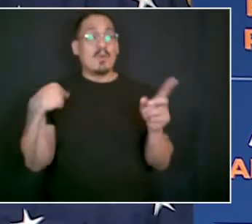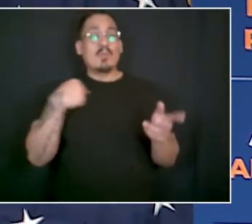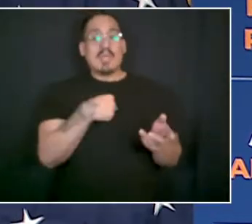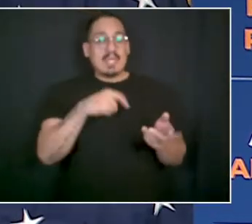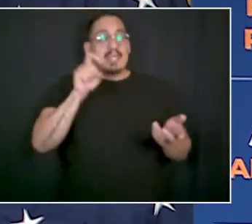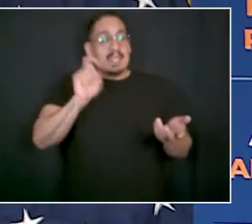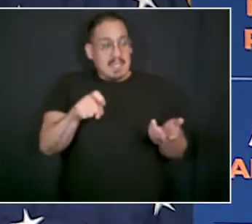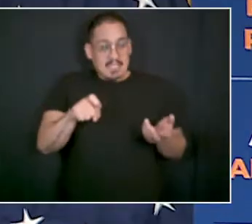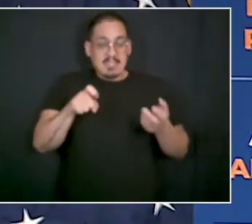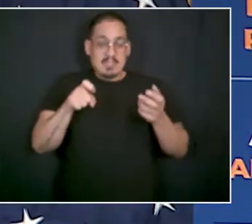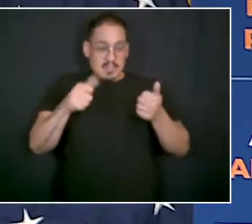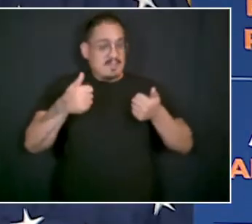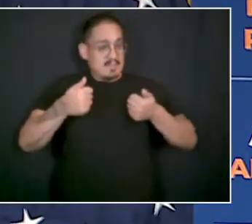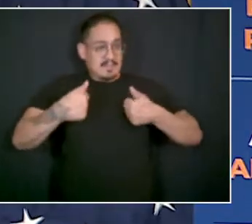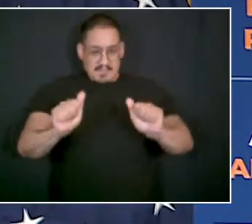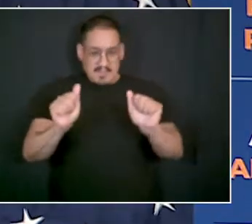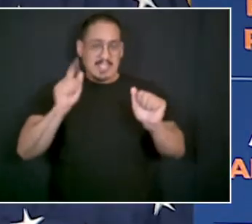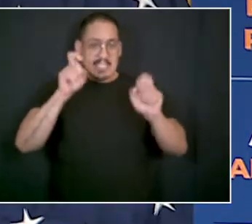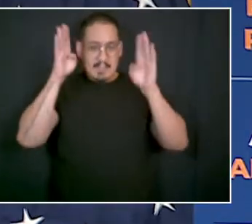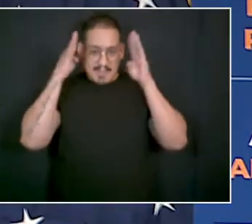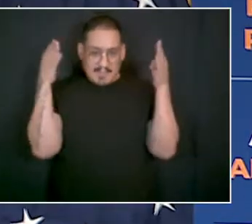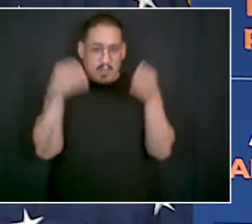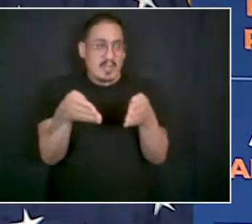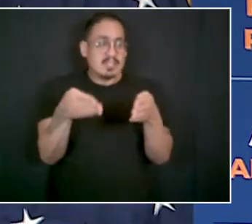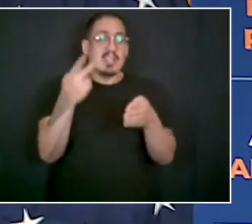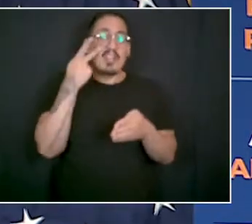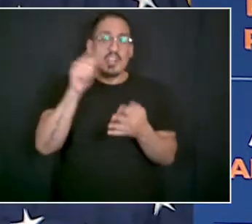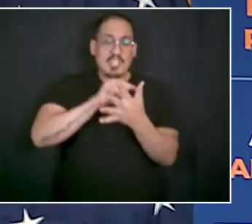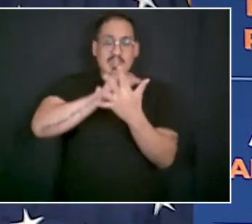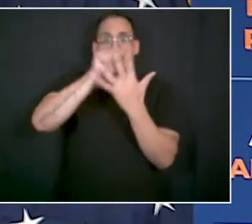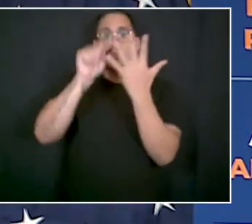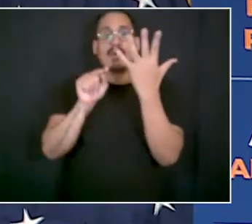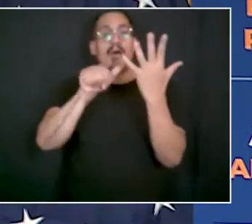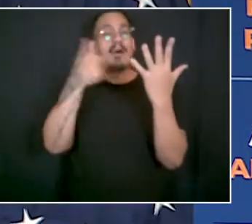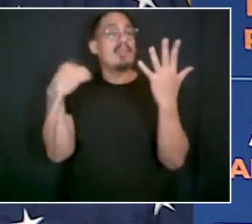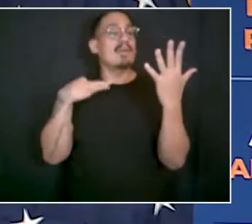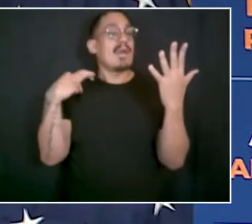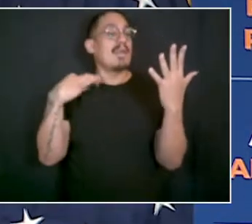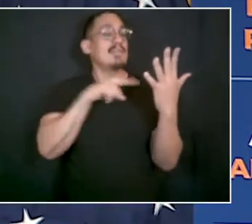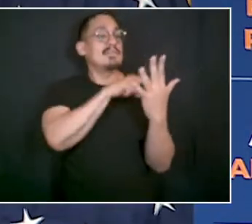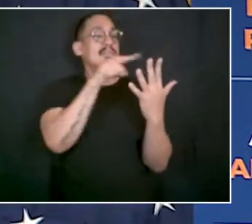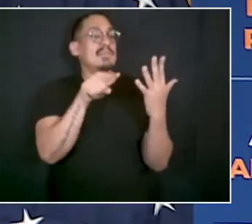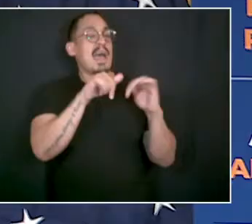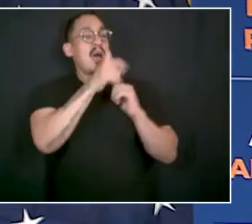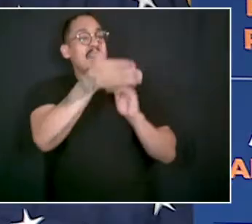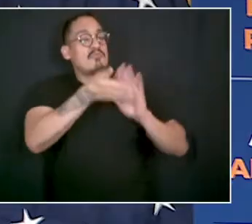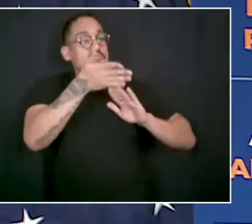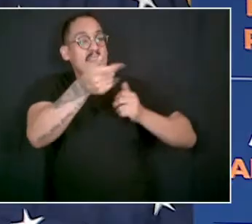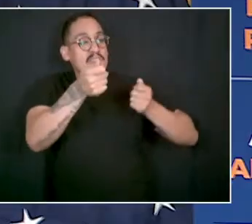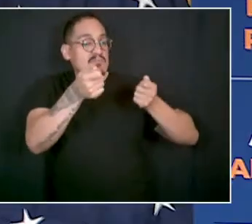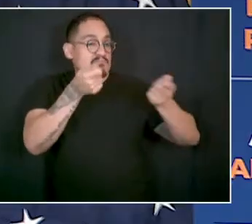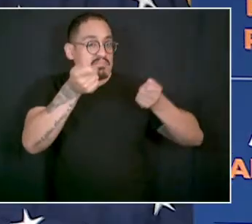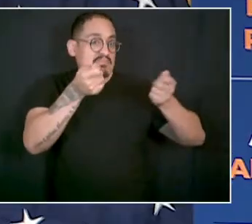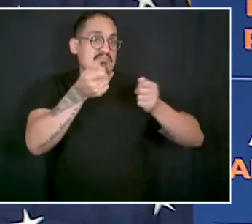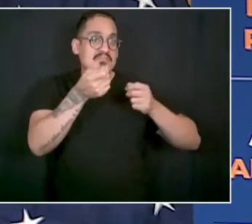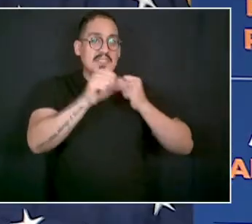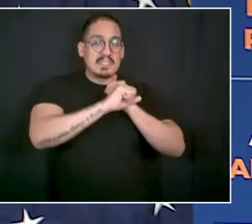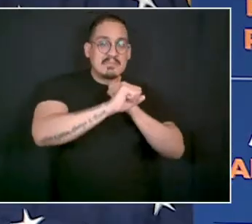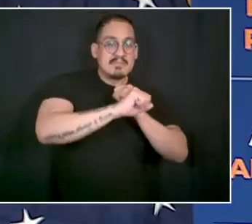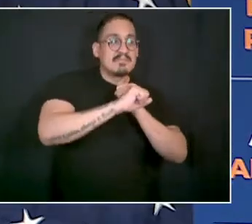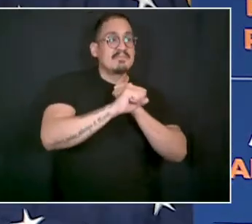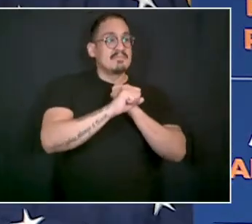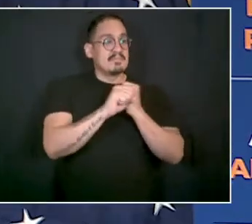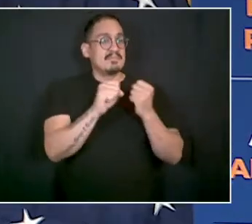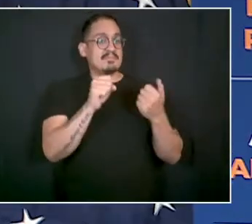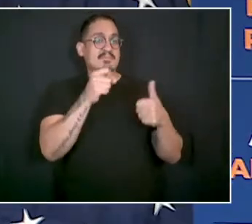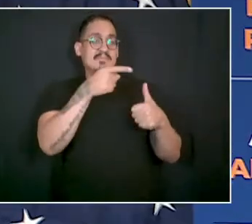on that. Look at the other candidates, how they run their race is up to them. I have a good, solid,